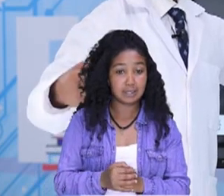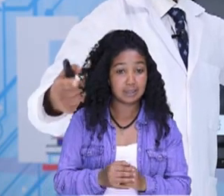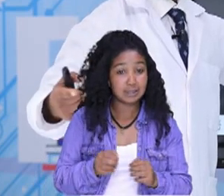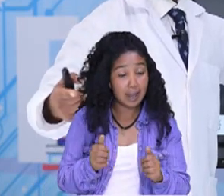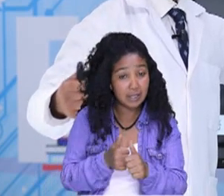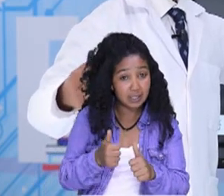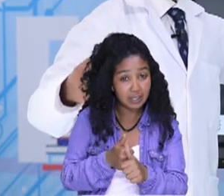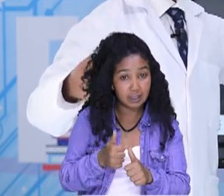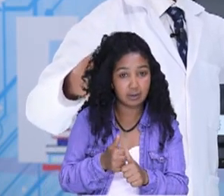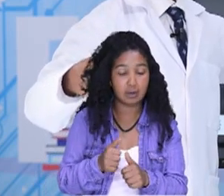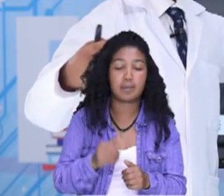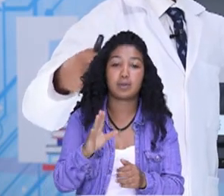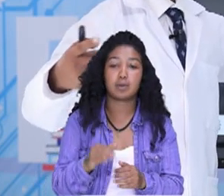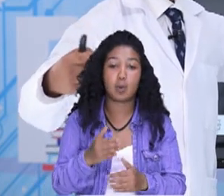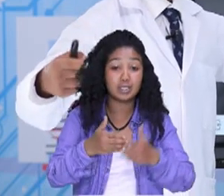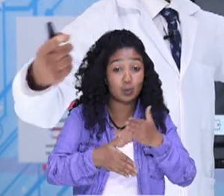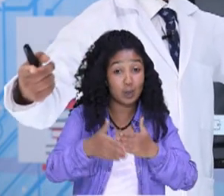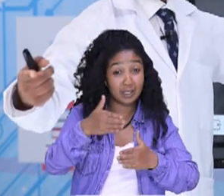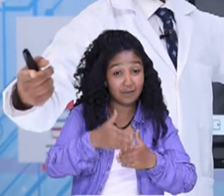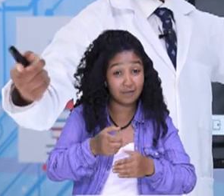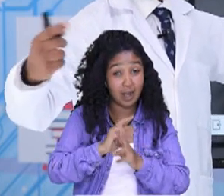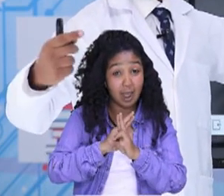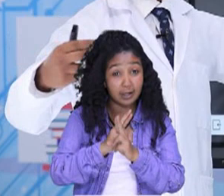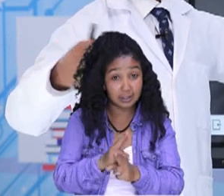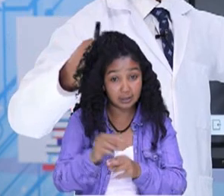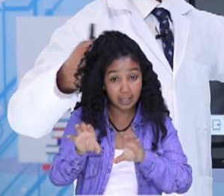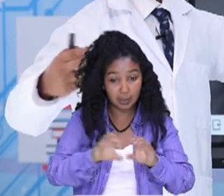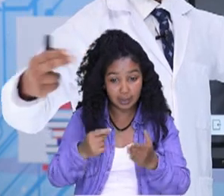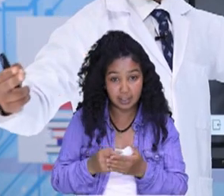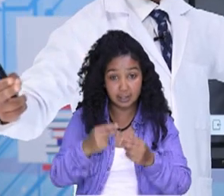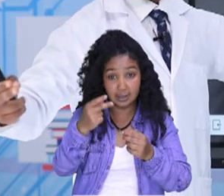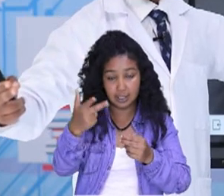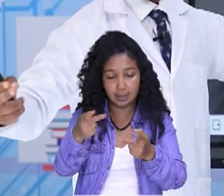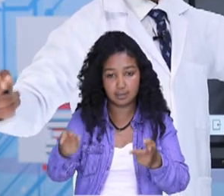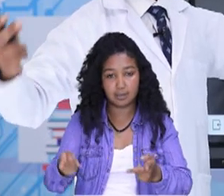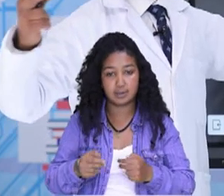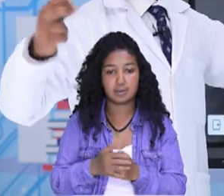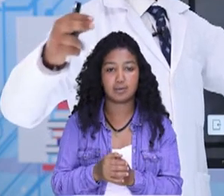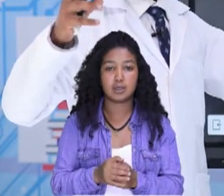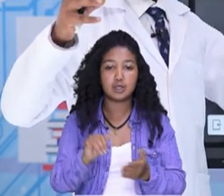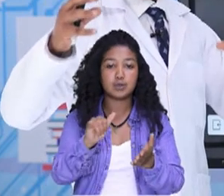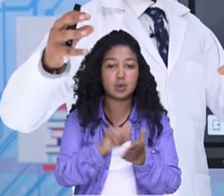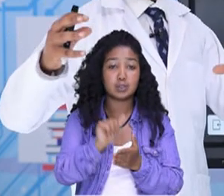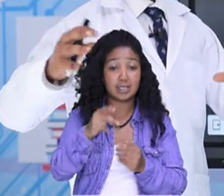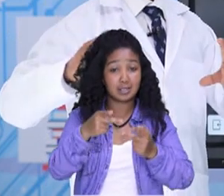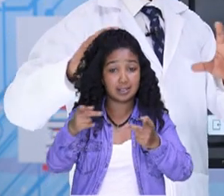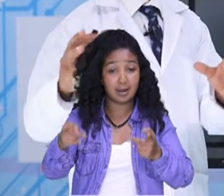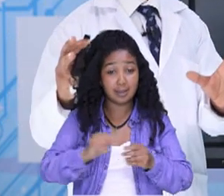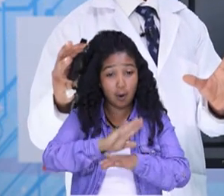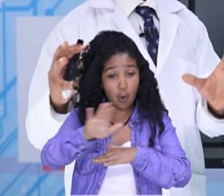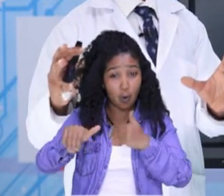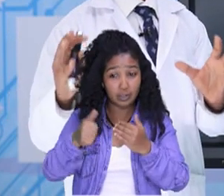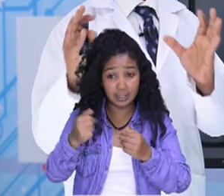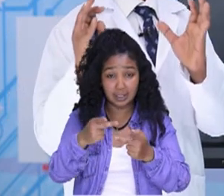Simultaneous reactions, or consecutive reactions takes place in these 3 sites. Those 3 sites, the